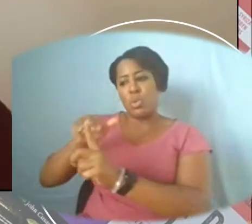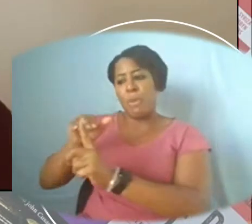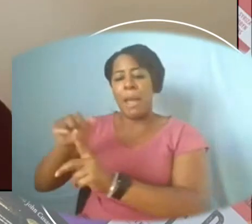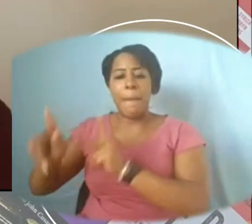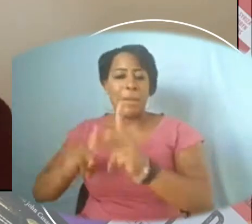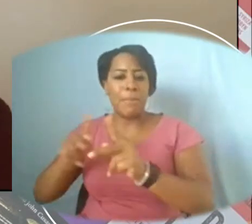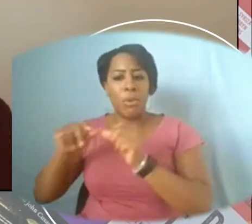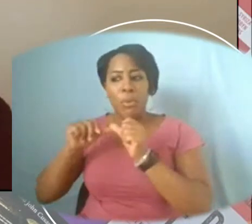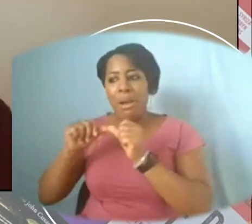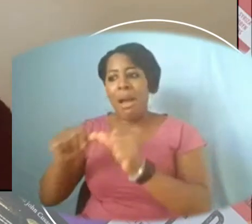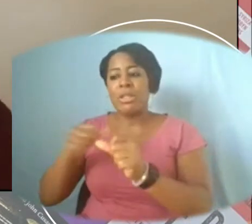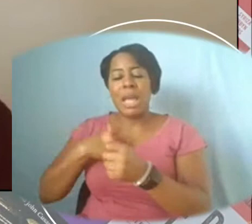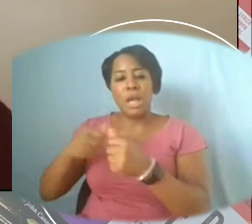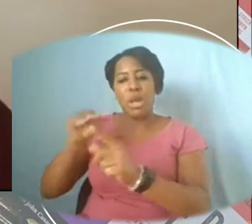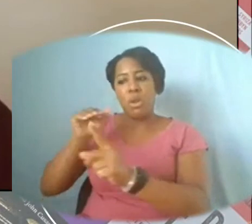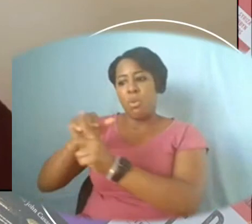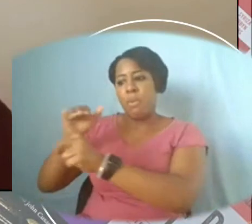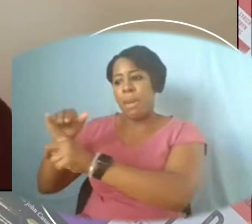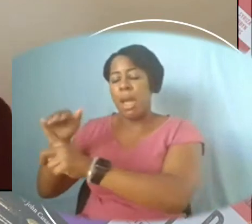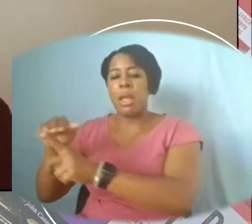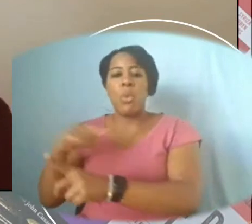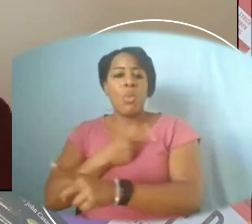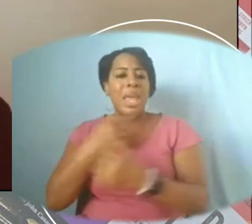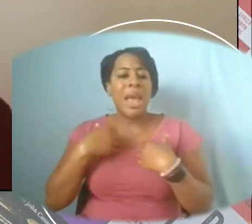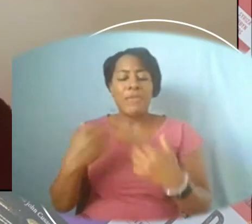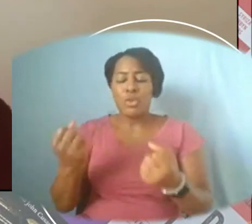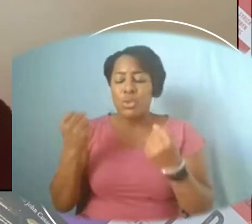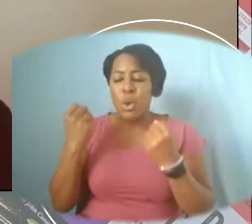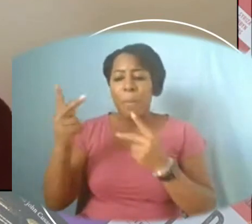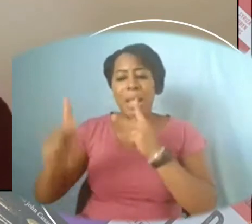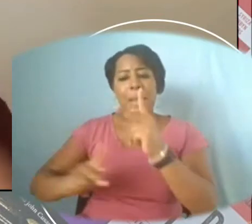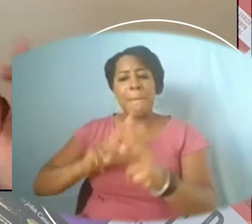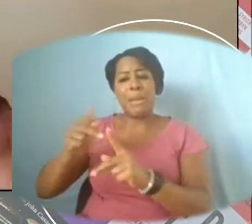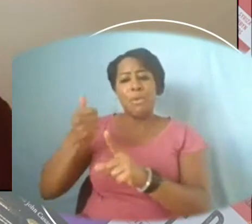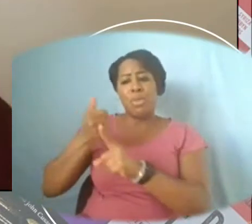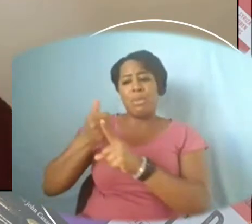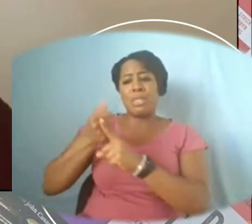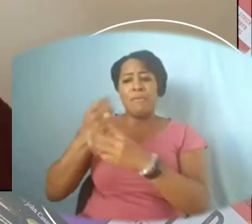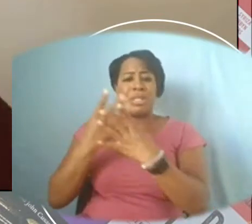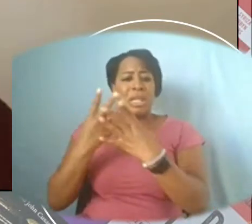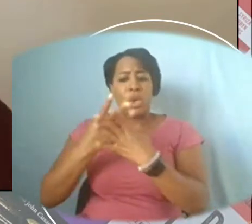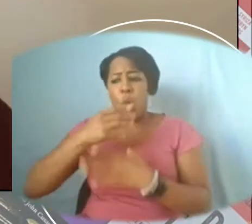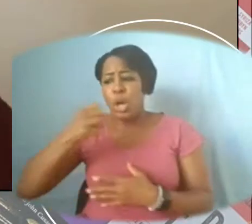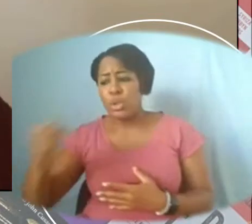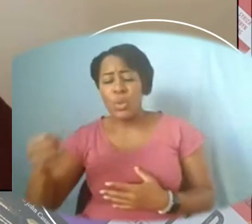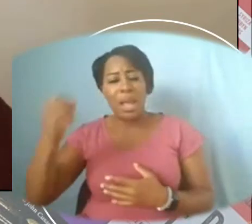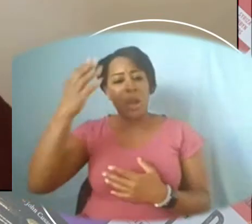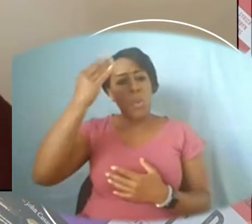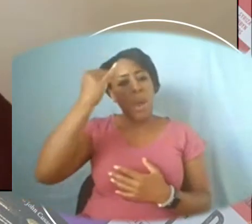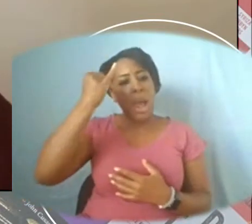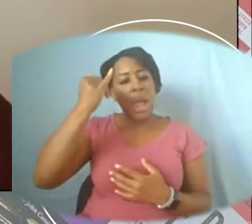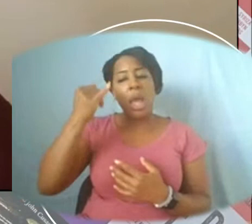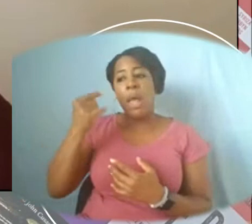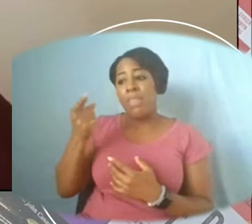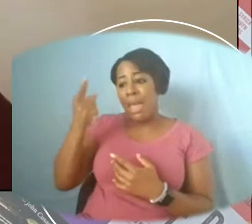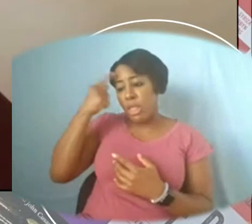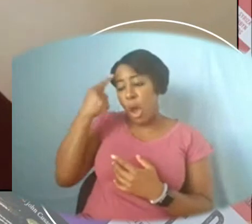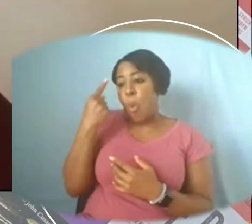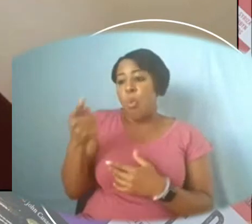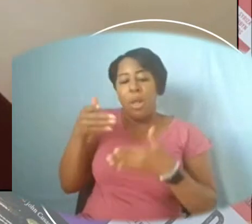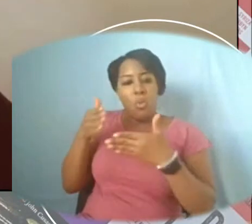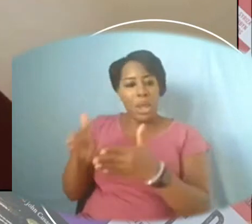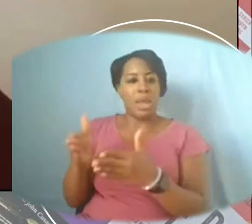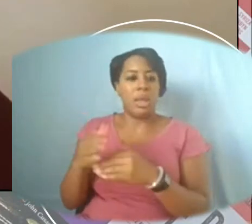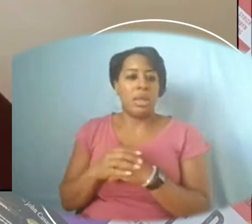we have so many individuals that are incarcerated because one person thought one way. So you have